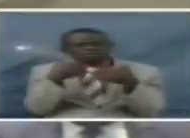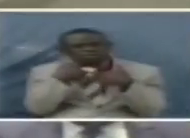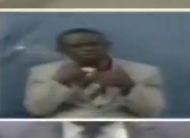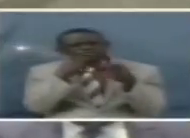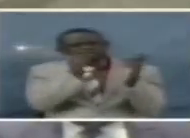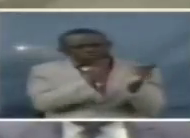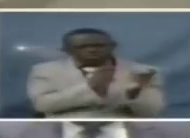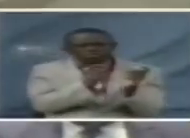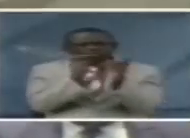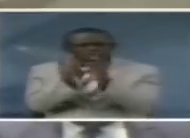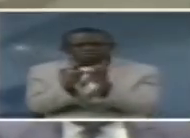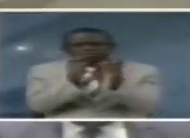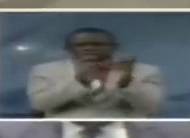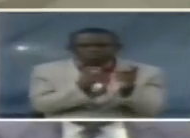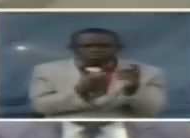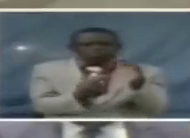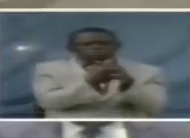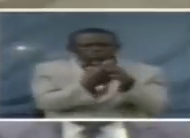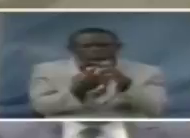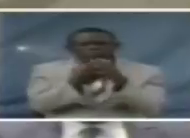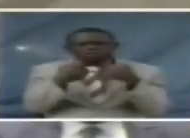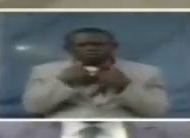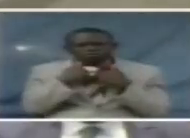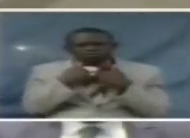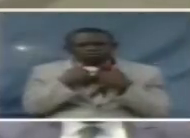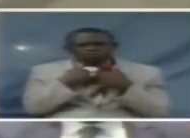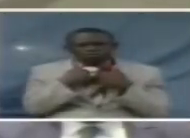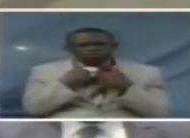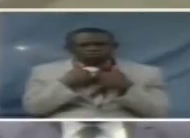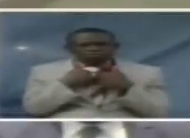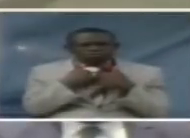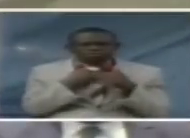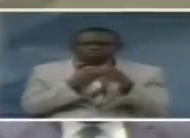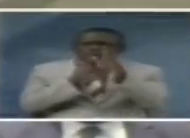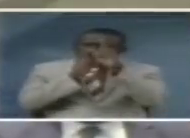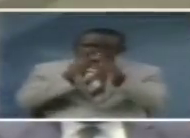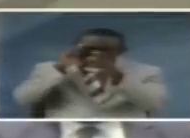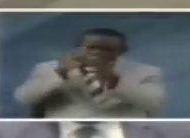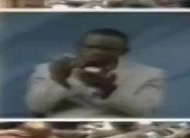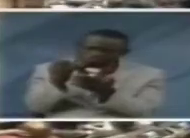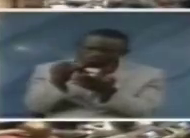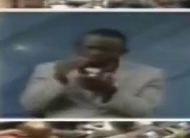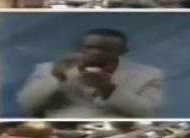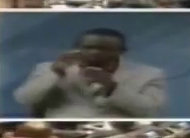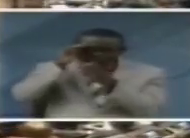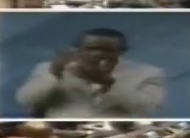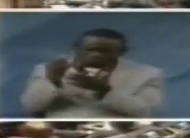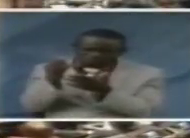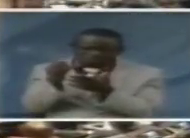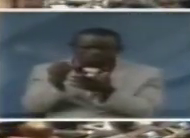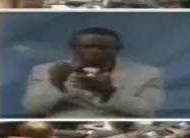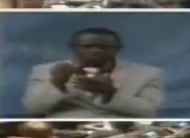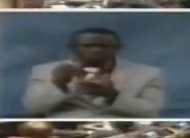an easy path. There are risks and challenges at every turn. We must